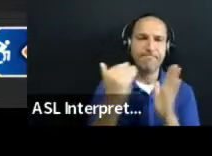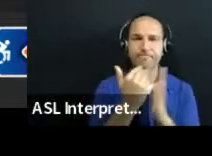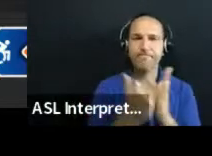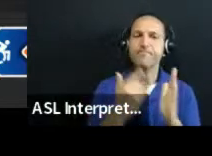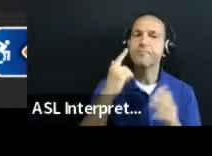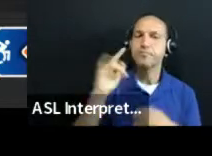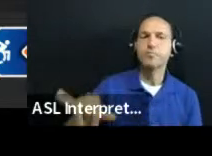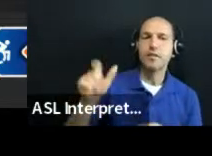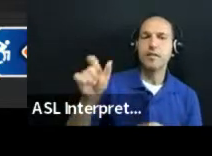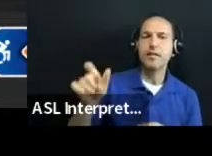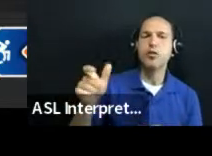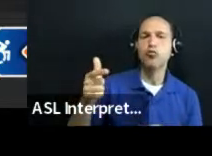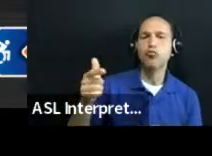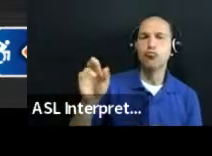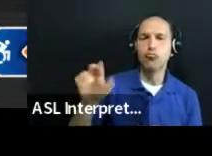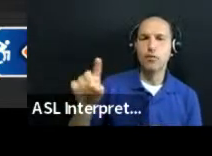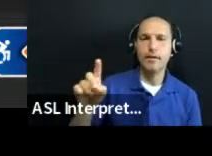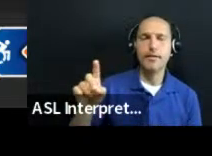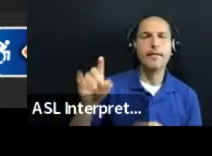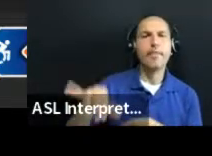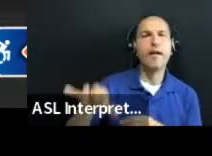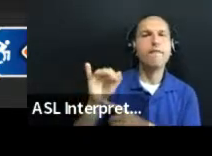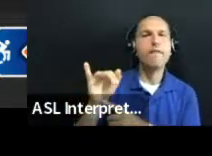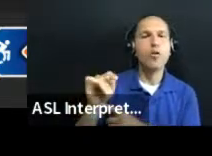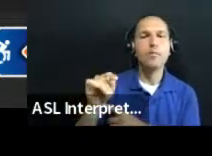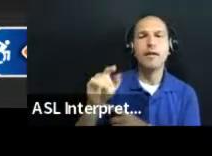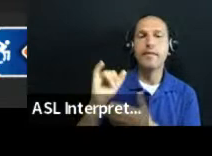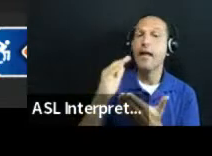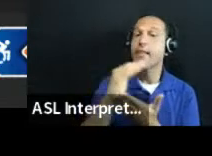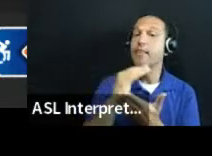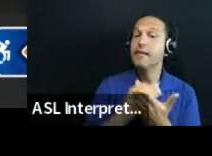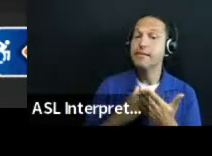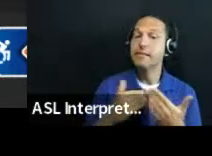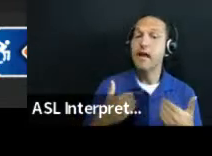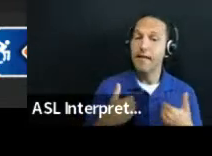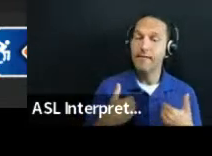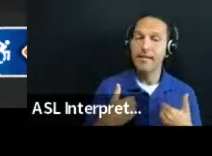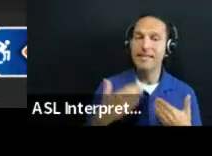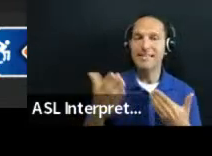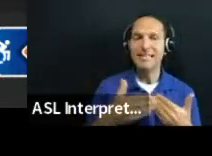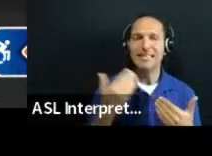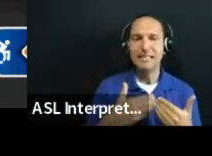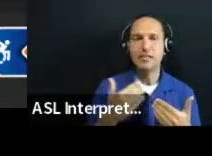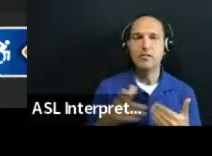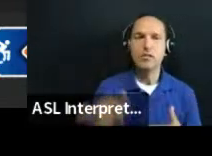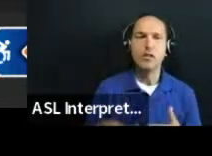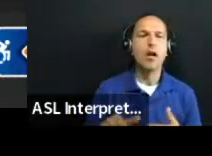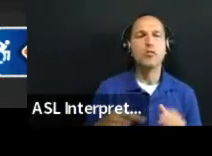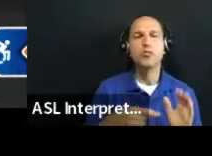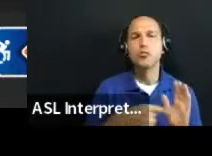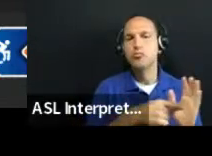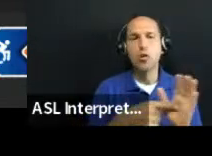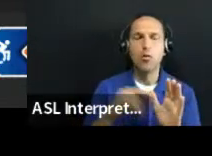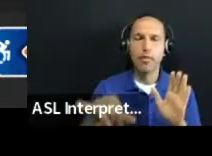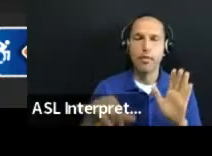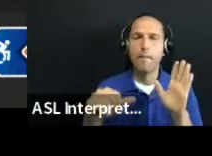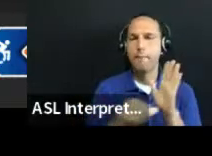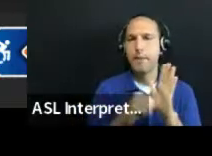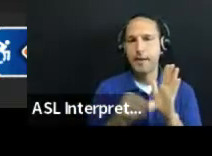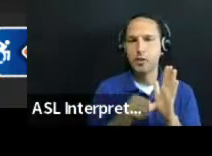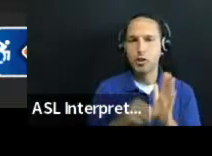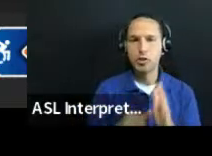grid format. So the list allows for easier navigation through the page. And